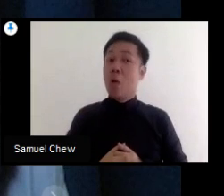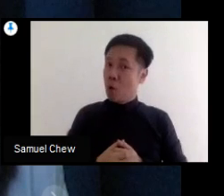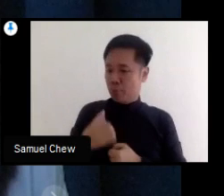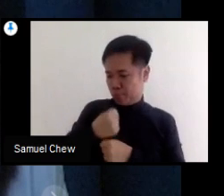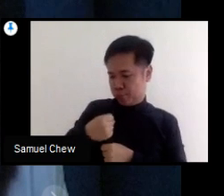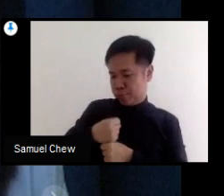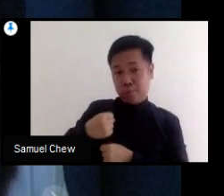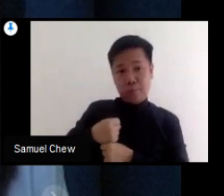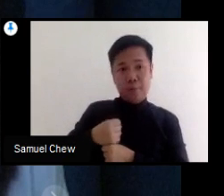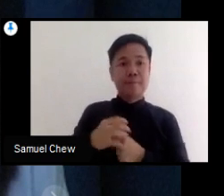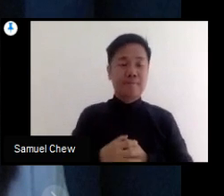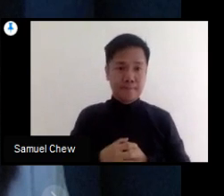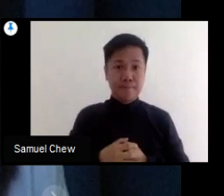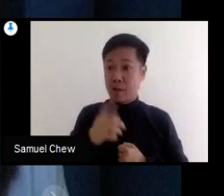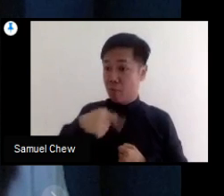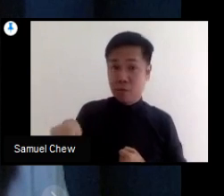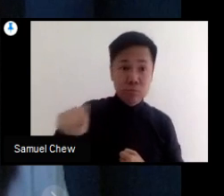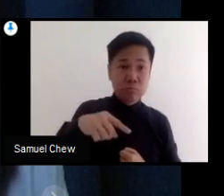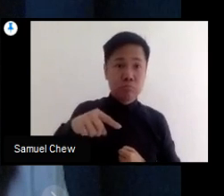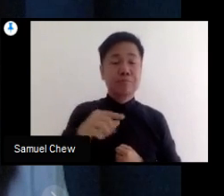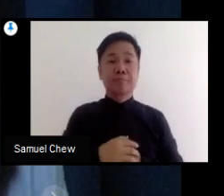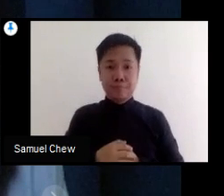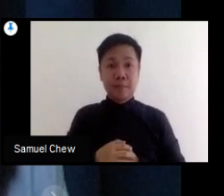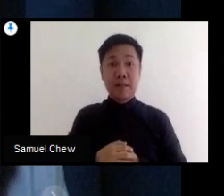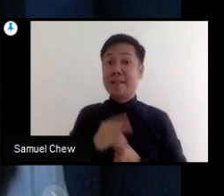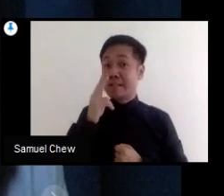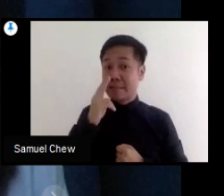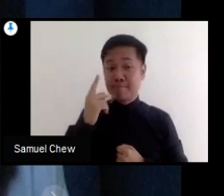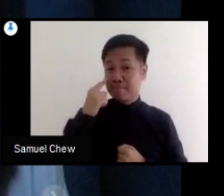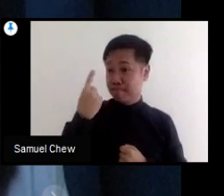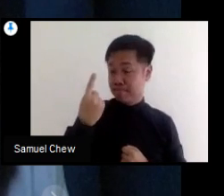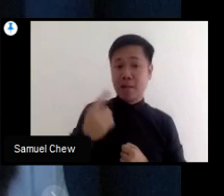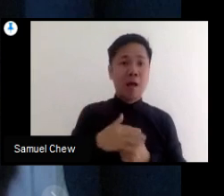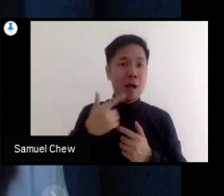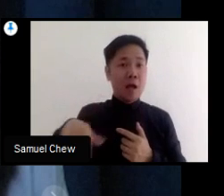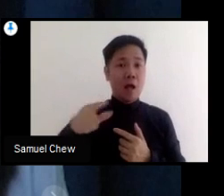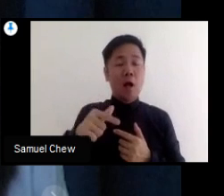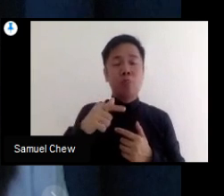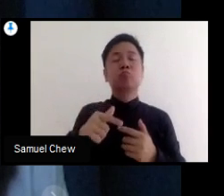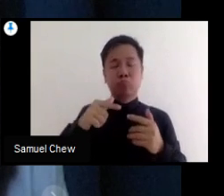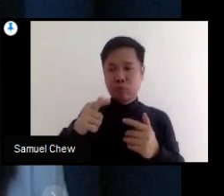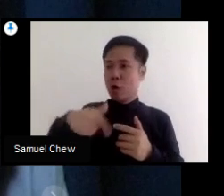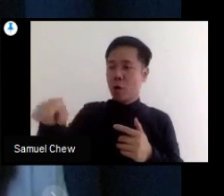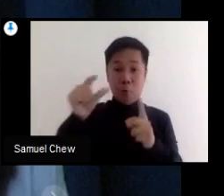all the interested delegations to explain our position and also to reach a compromise wording on a few